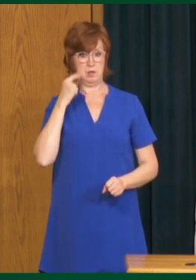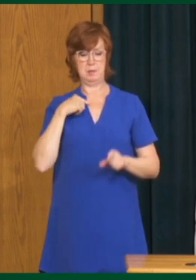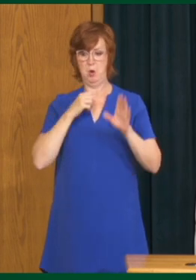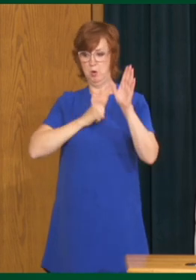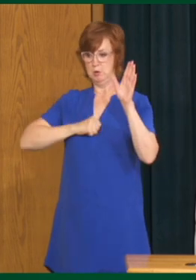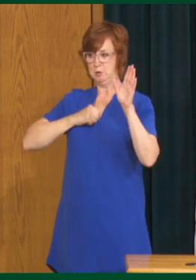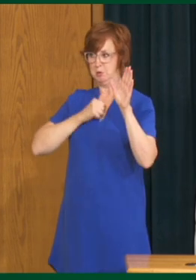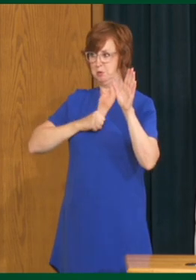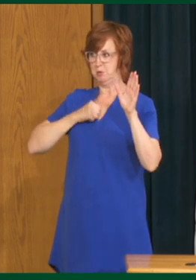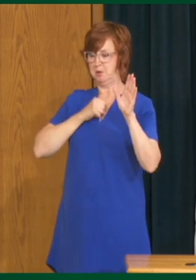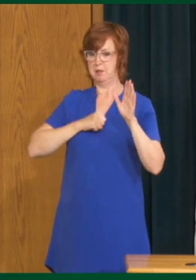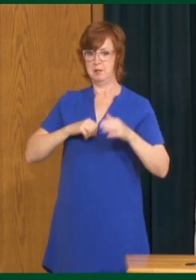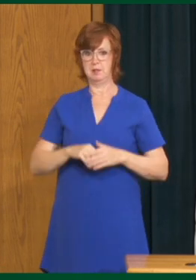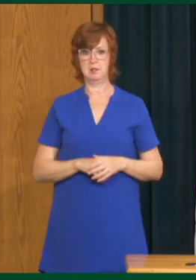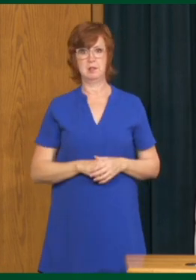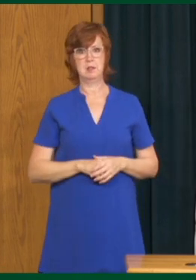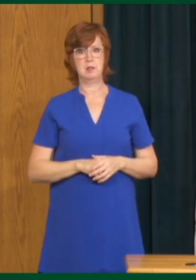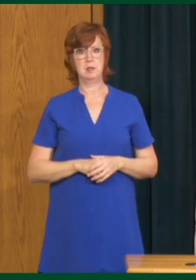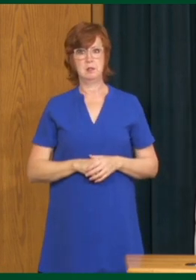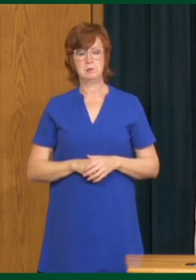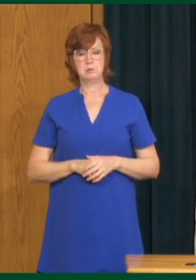Sorry, my bad. I didn't mean to unmute.